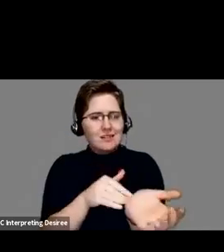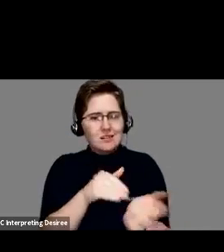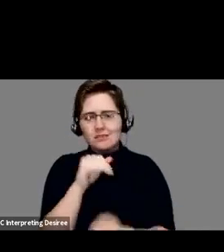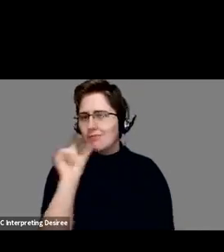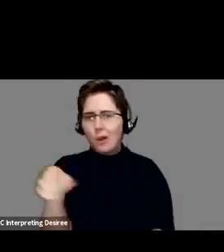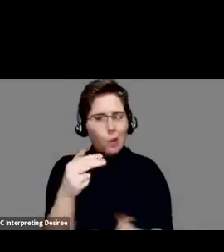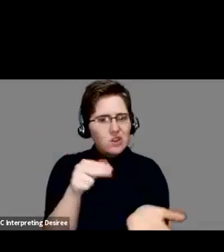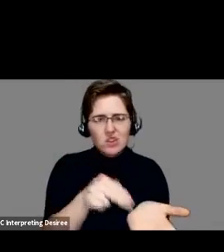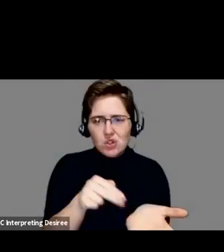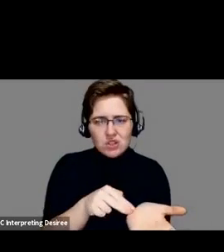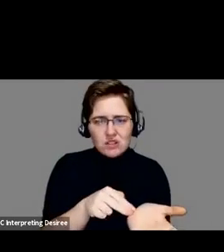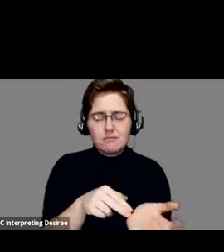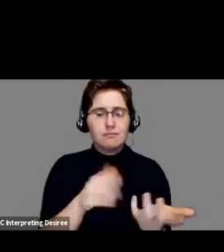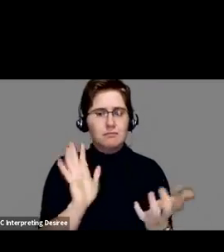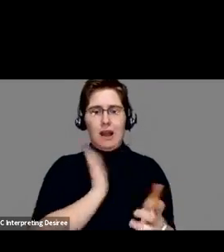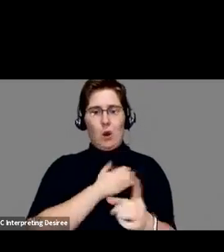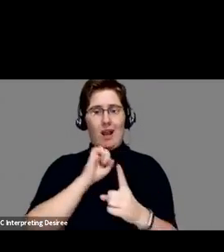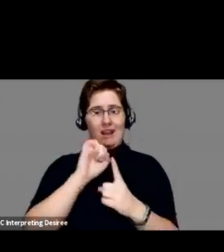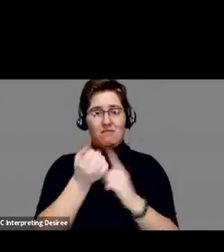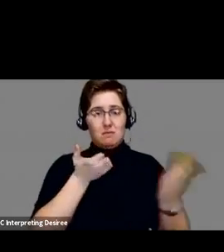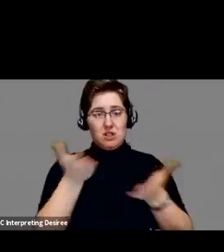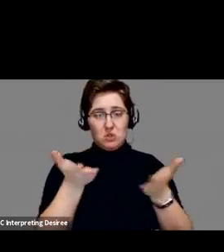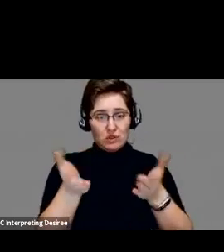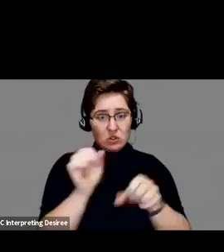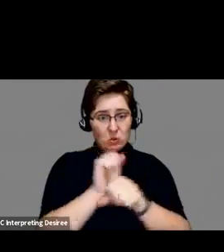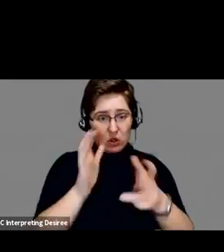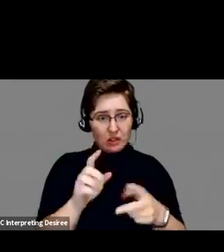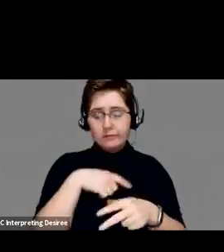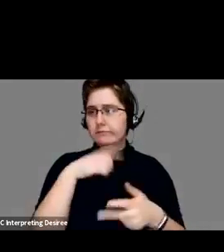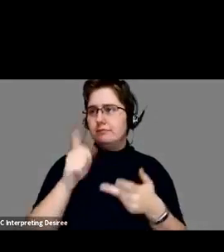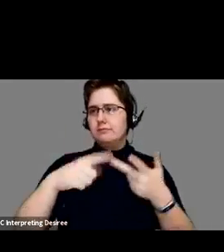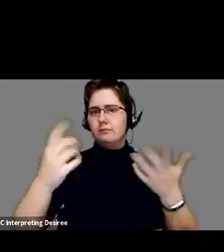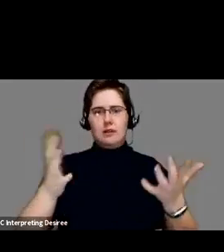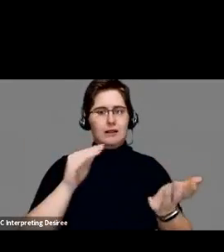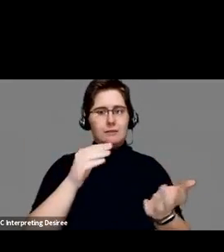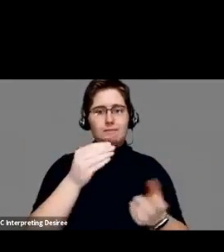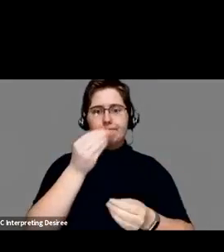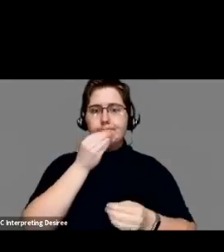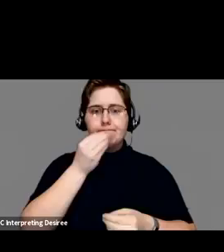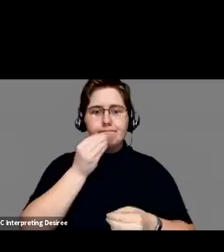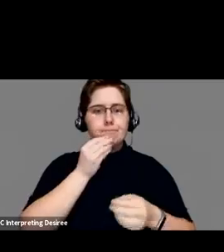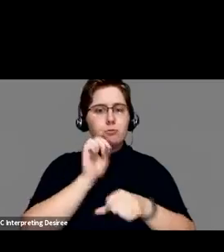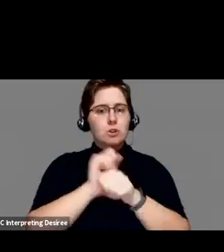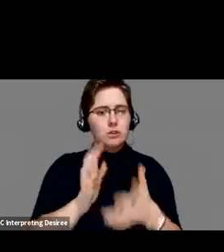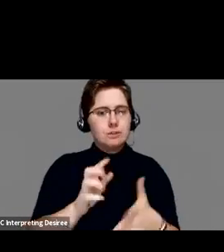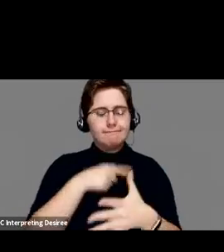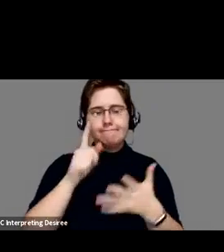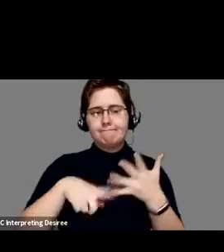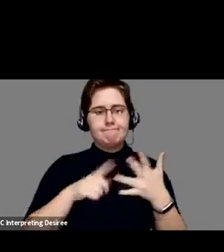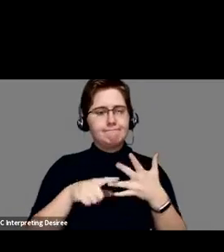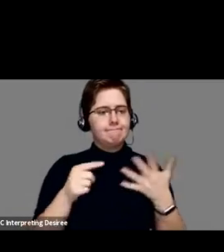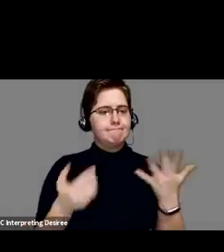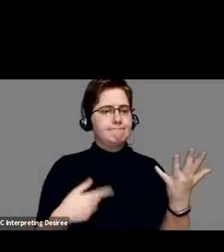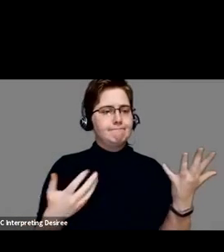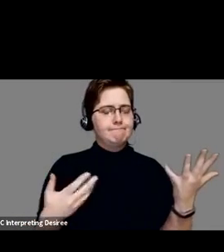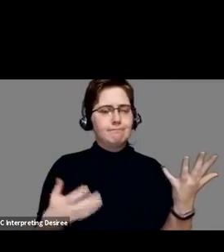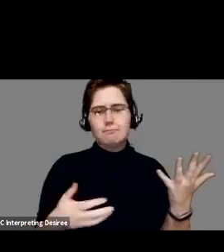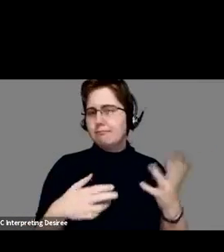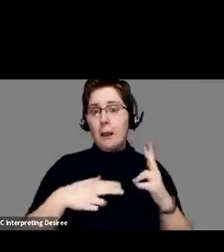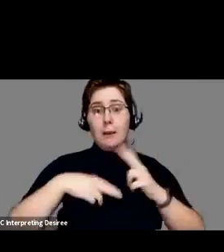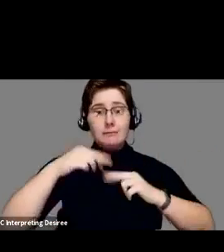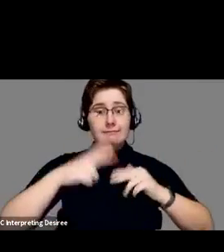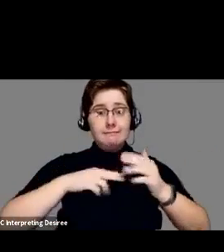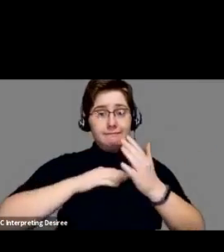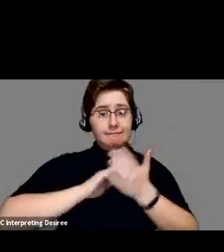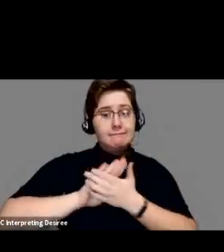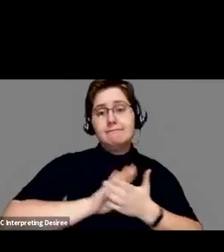just the nurses. It's our environmental services workers. It's our dietary workers. It's our facilities